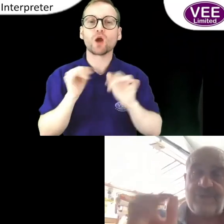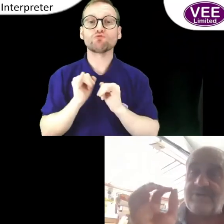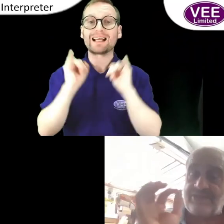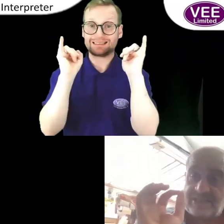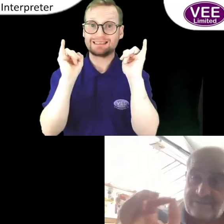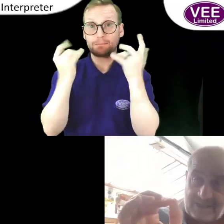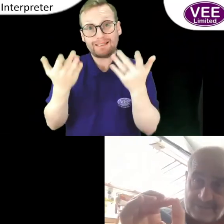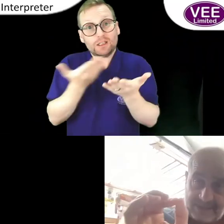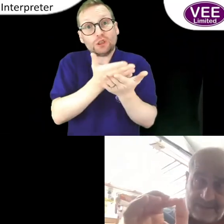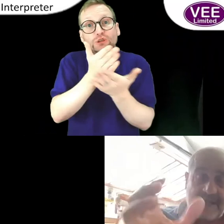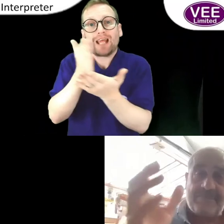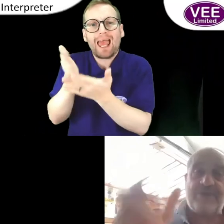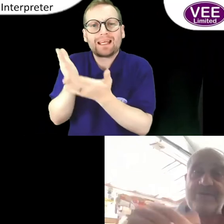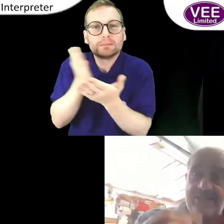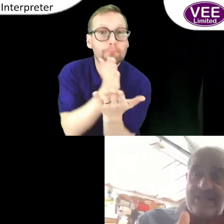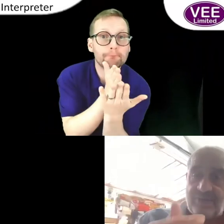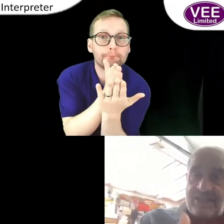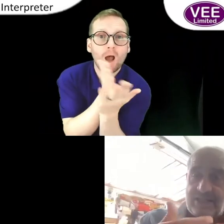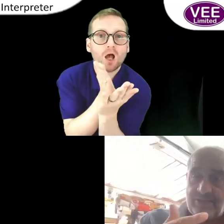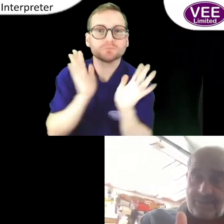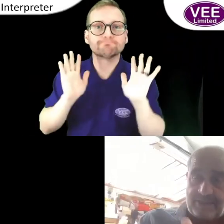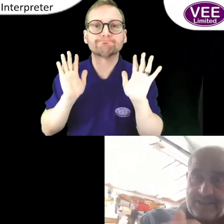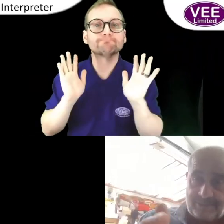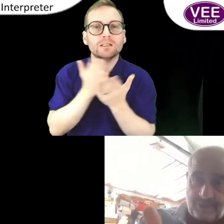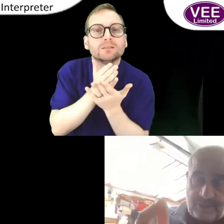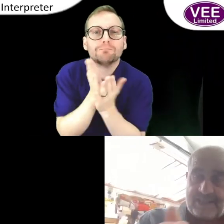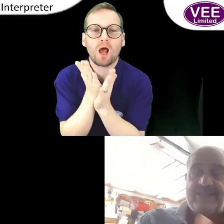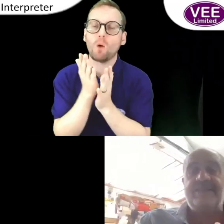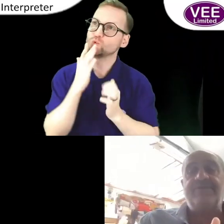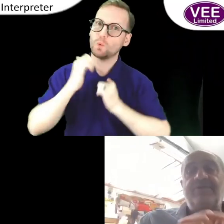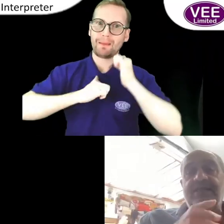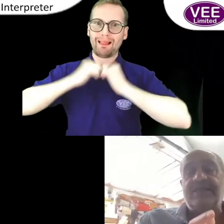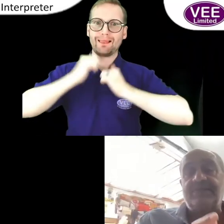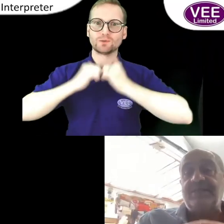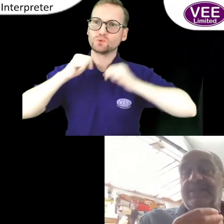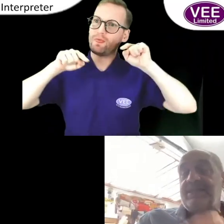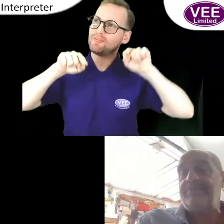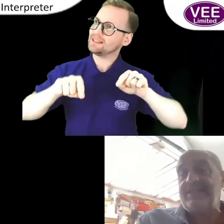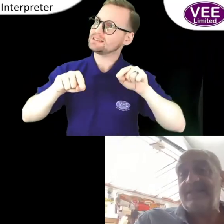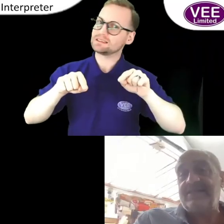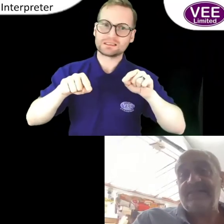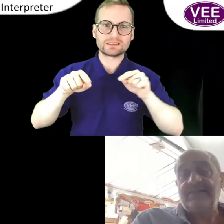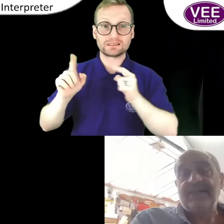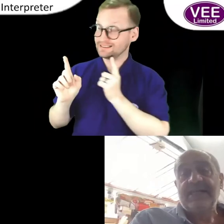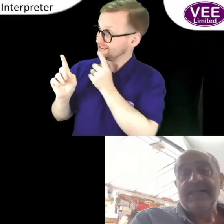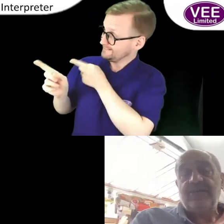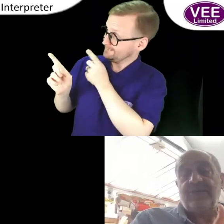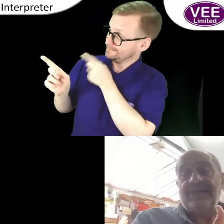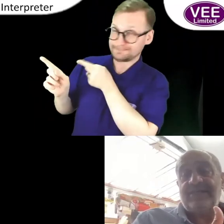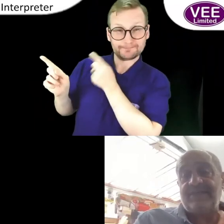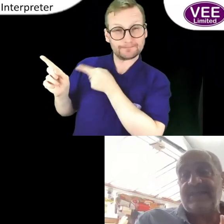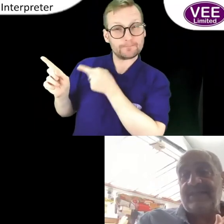shared with you is just fragment, because I really would like to build up toward this, if you like, this piece. This piece started